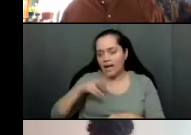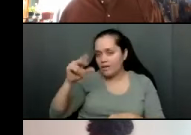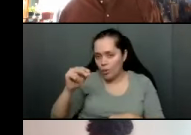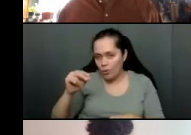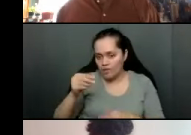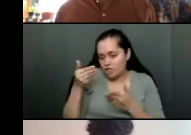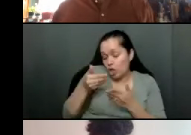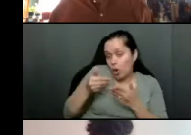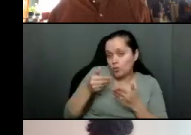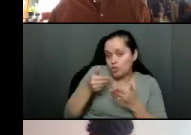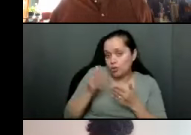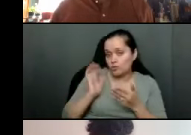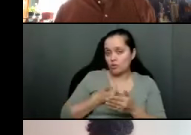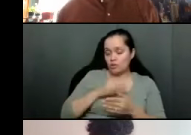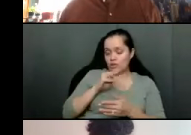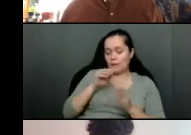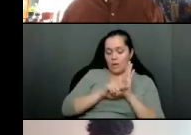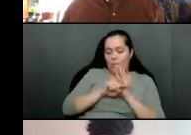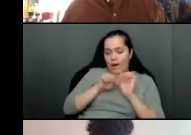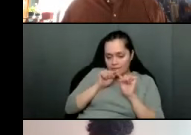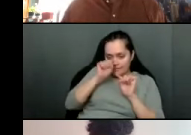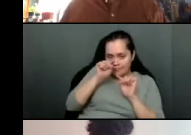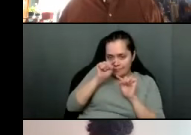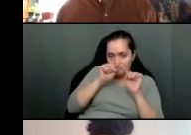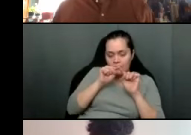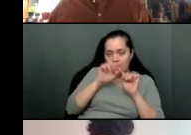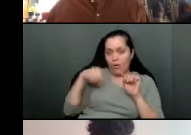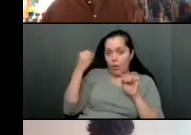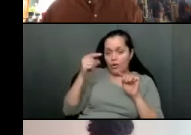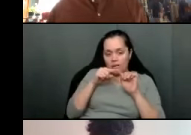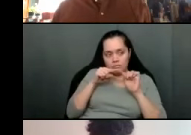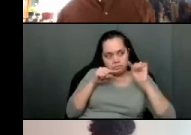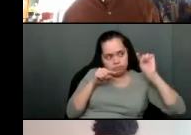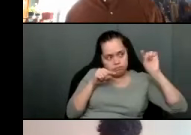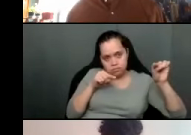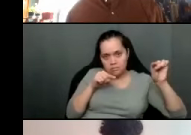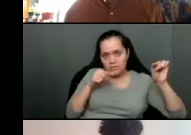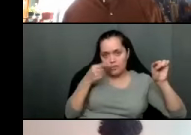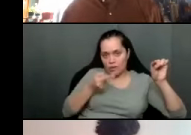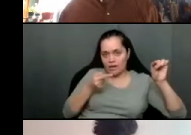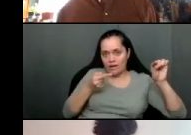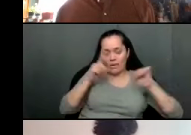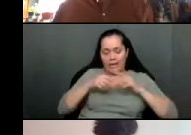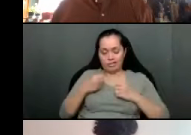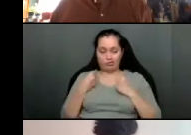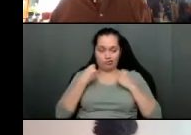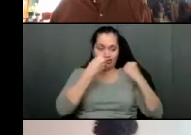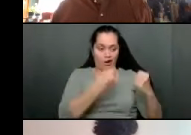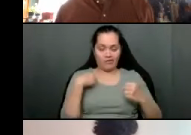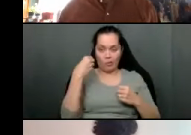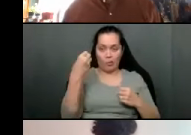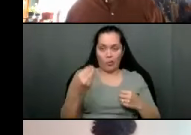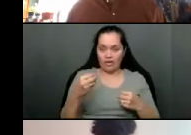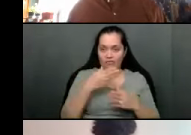just close. Milwaukee is not that far away. Portland, Oregon. Well, yeah, we don't just get up and drive to Portland, Oregon for